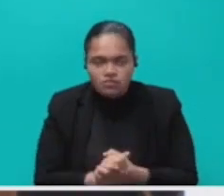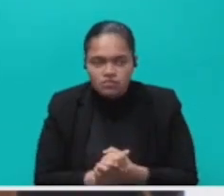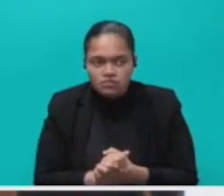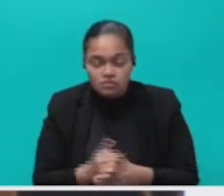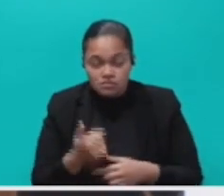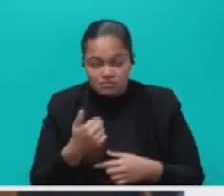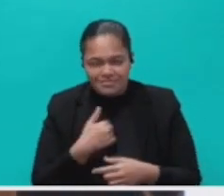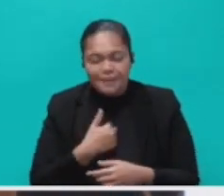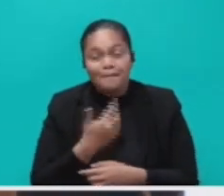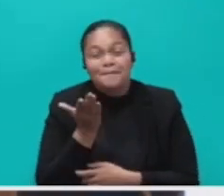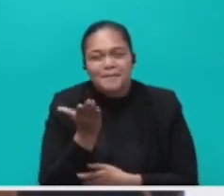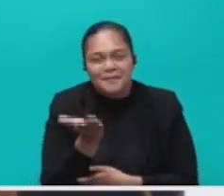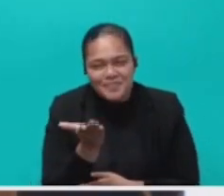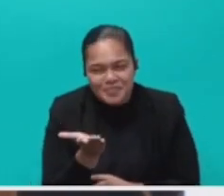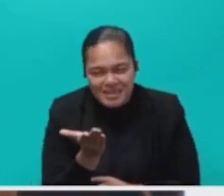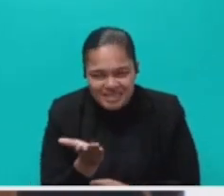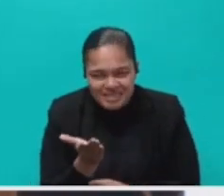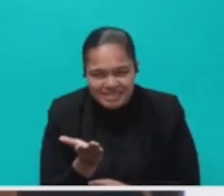I plead